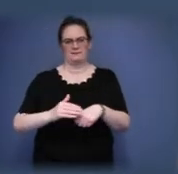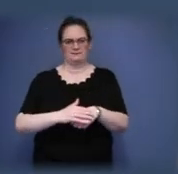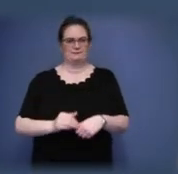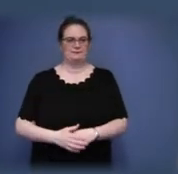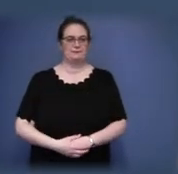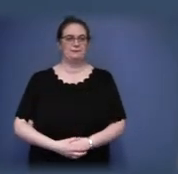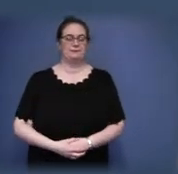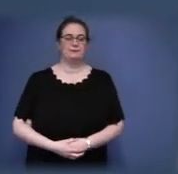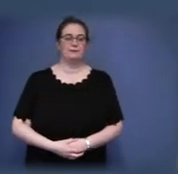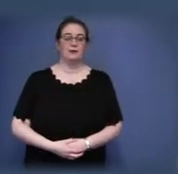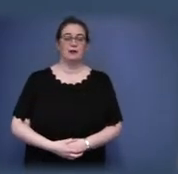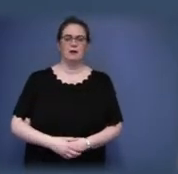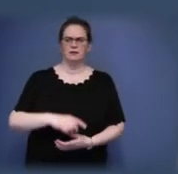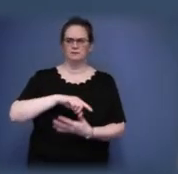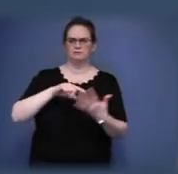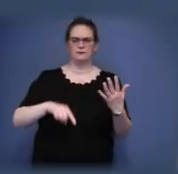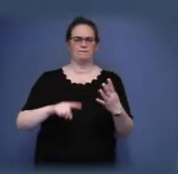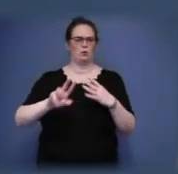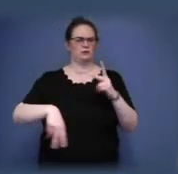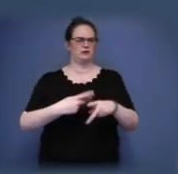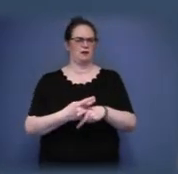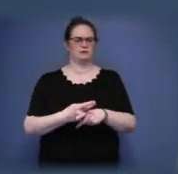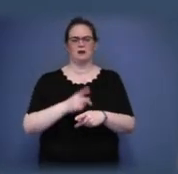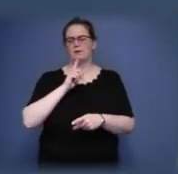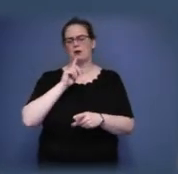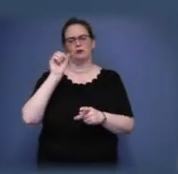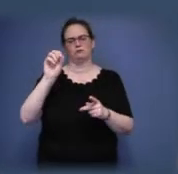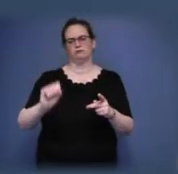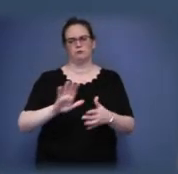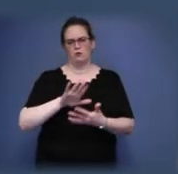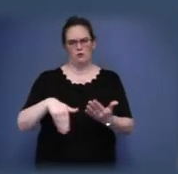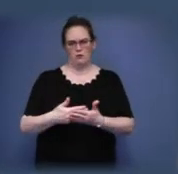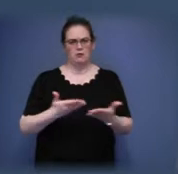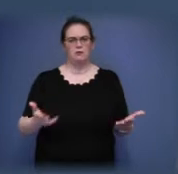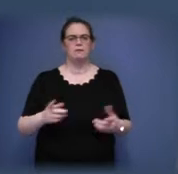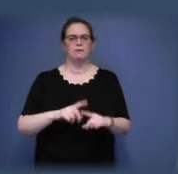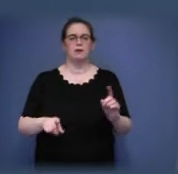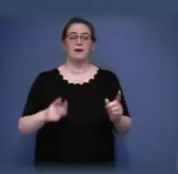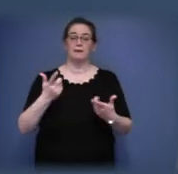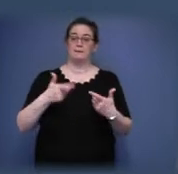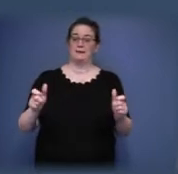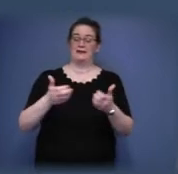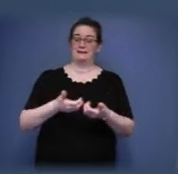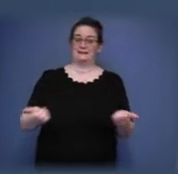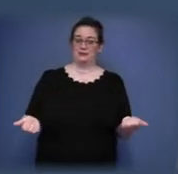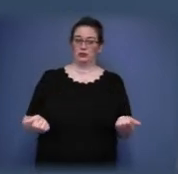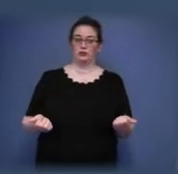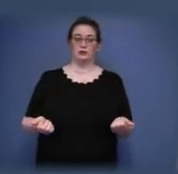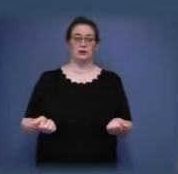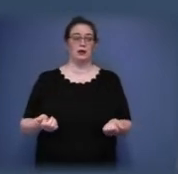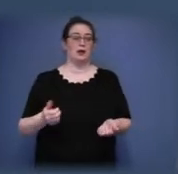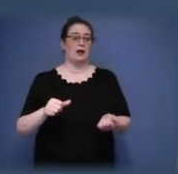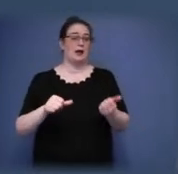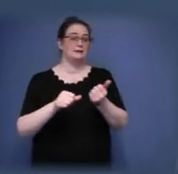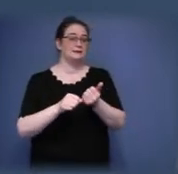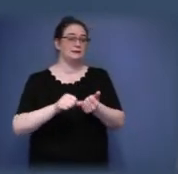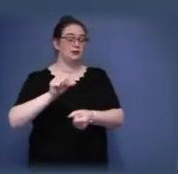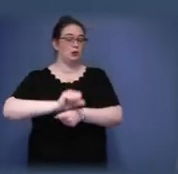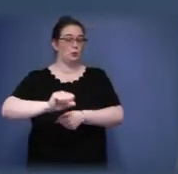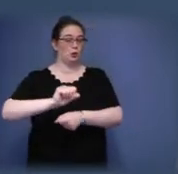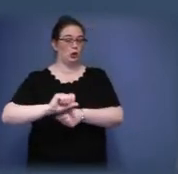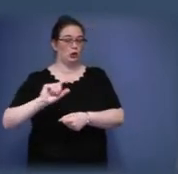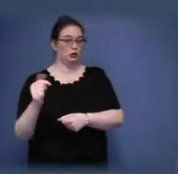And I think you went over, these are the four types. I won't go through each of them. The big distinction is that assistant working